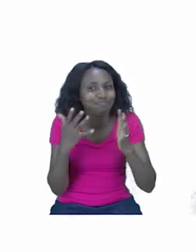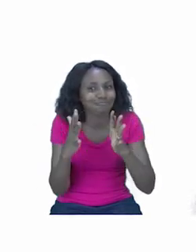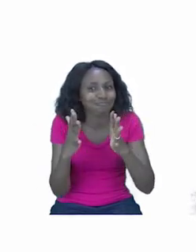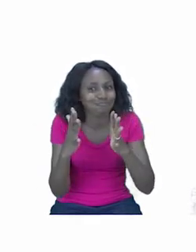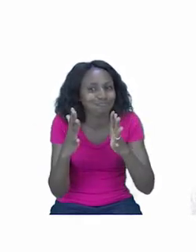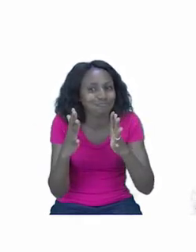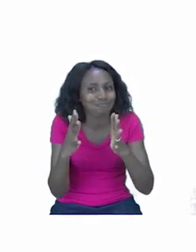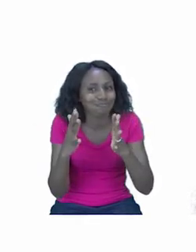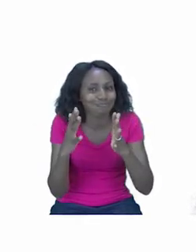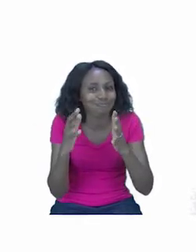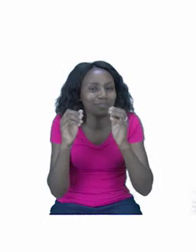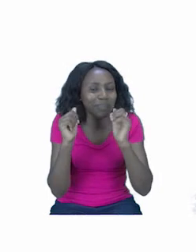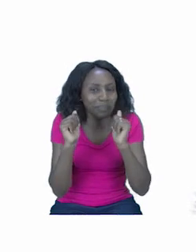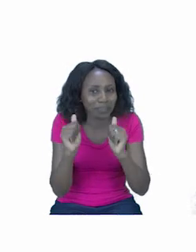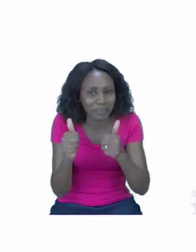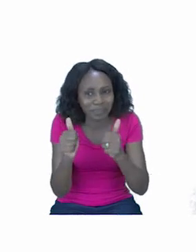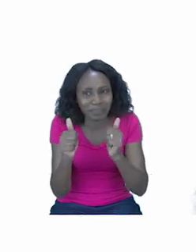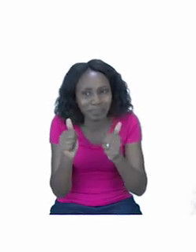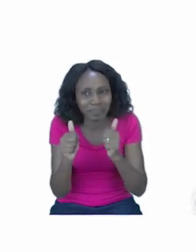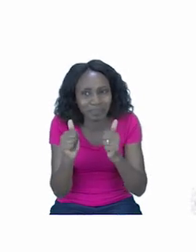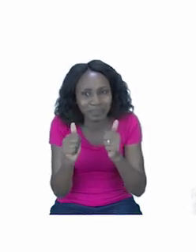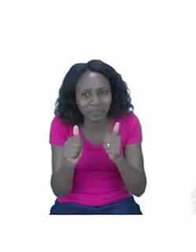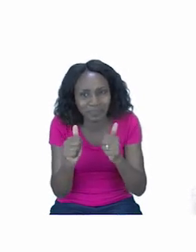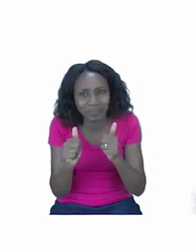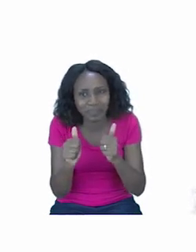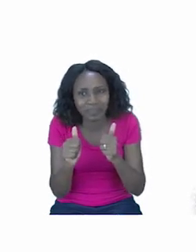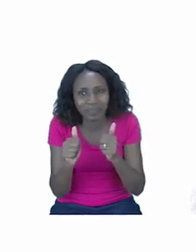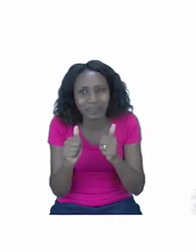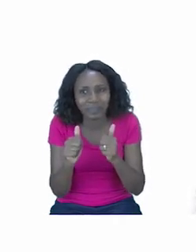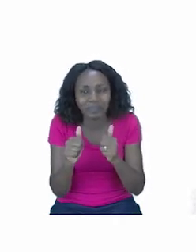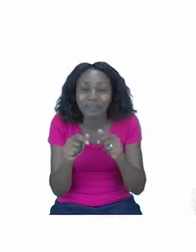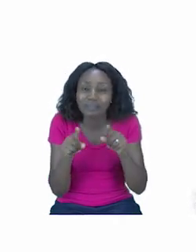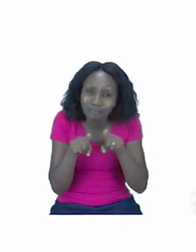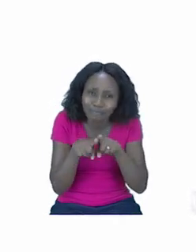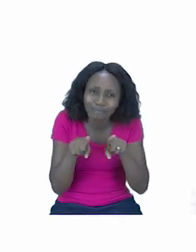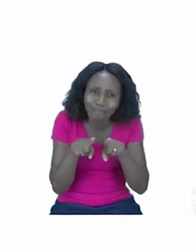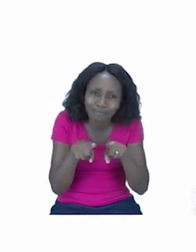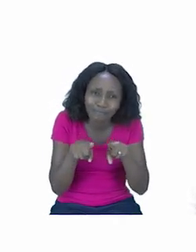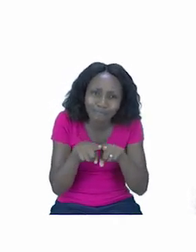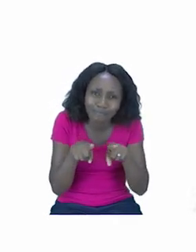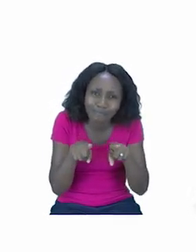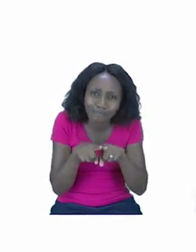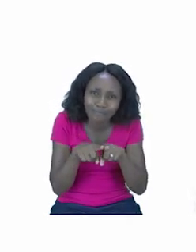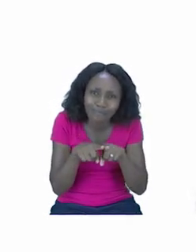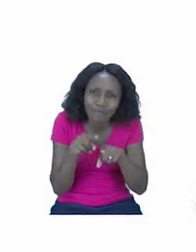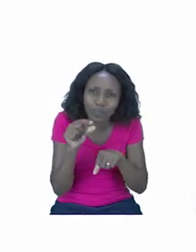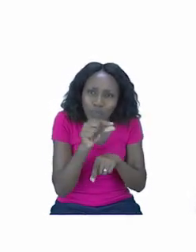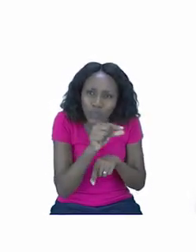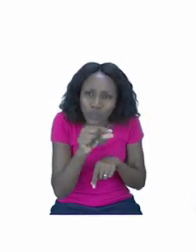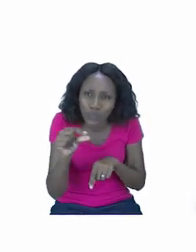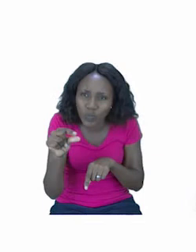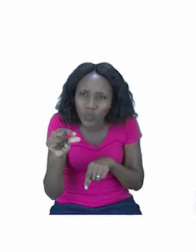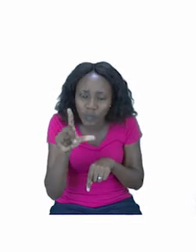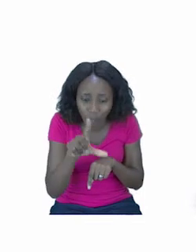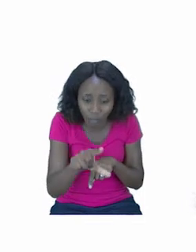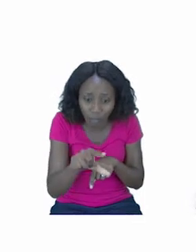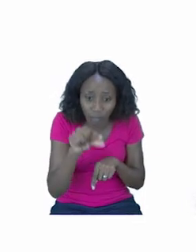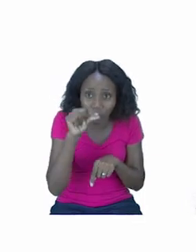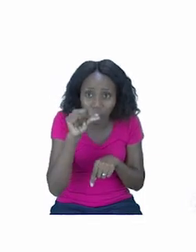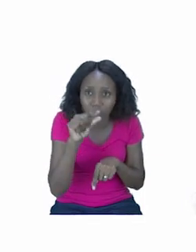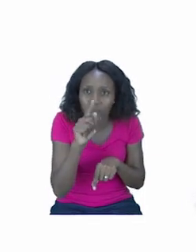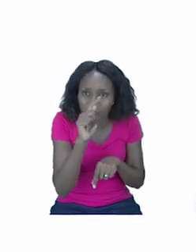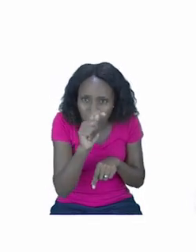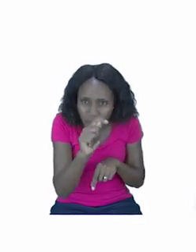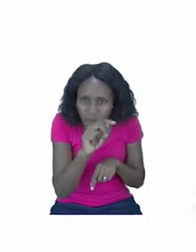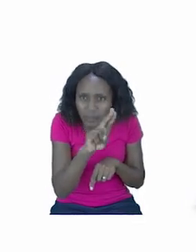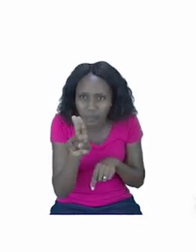color red. You are also going to do the same for the word the. You are